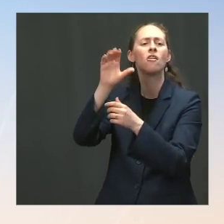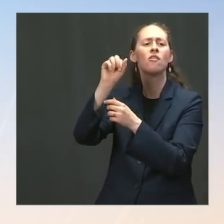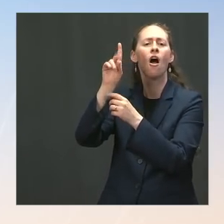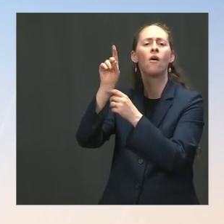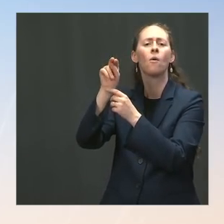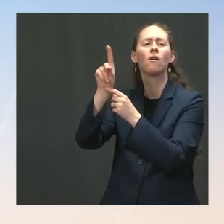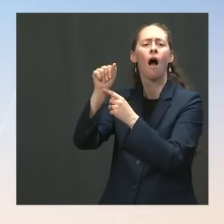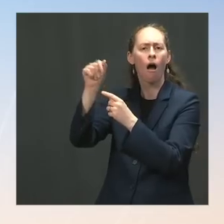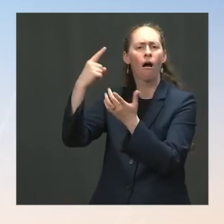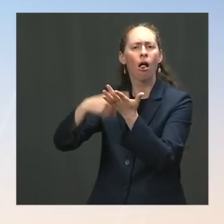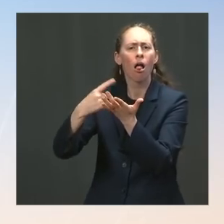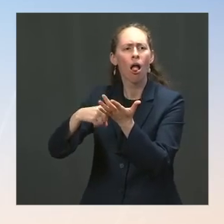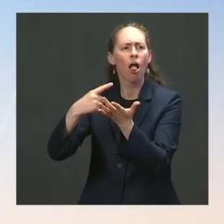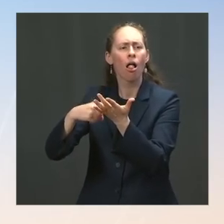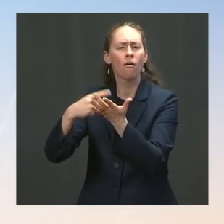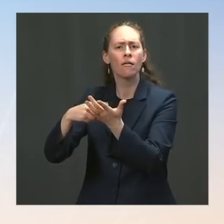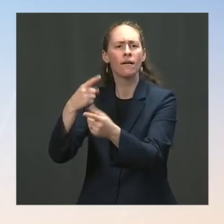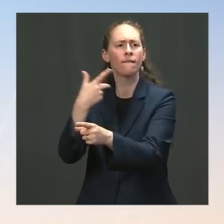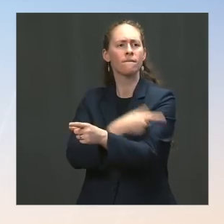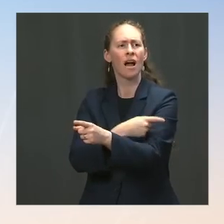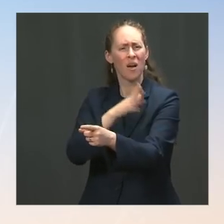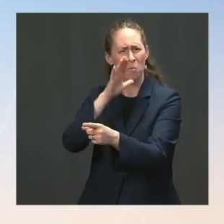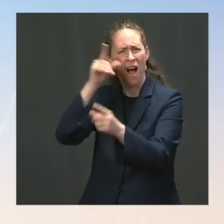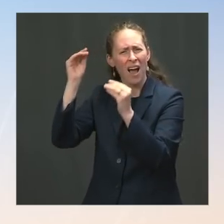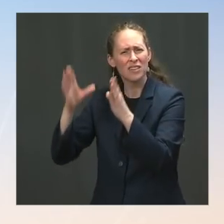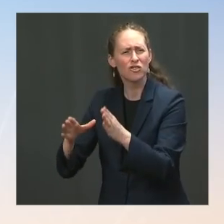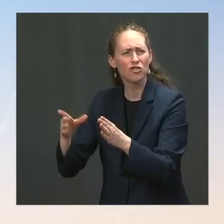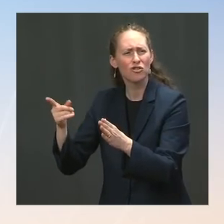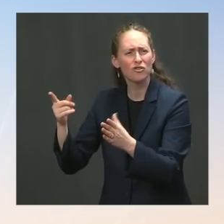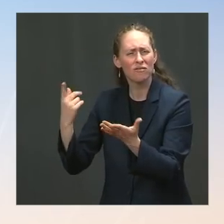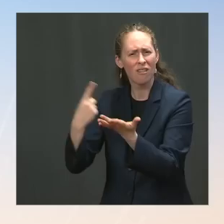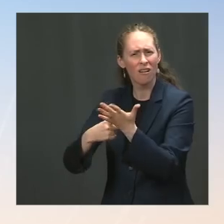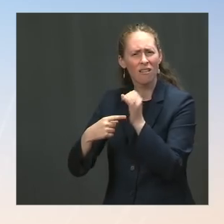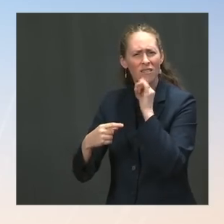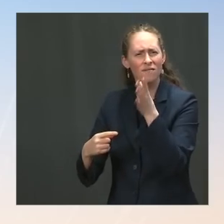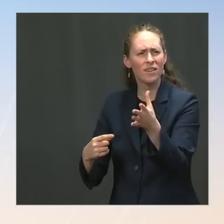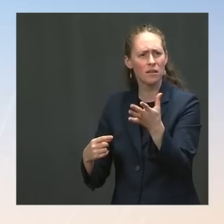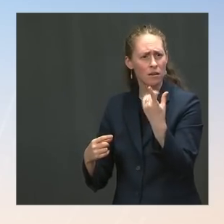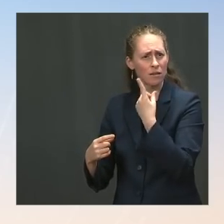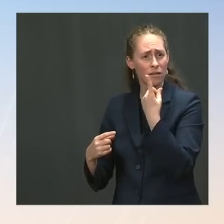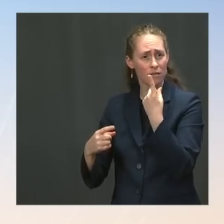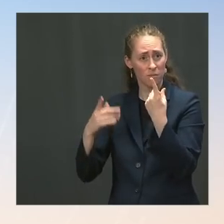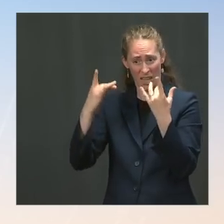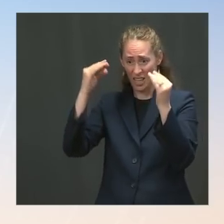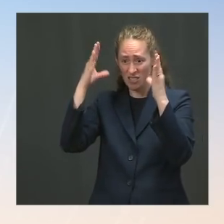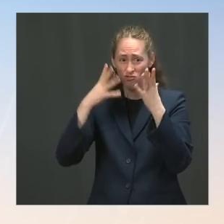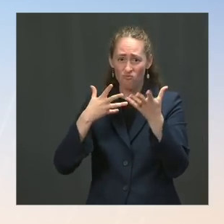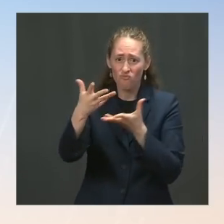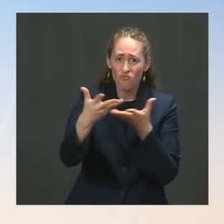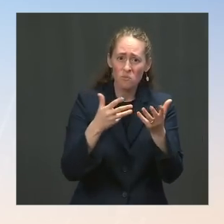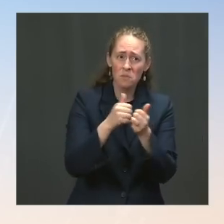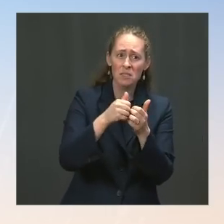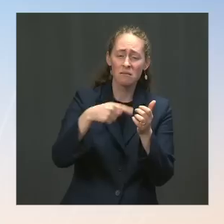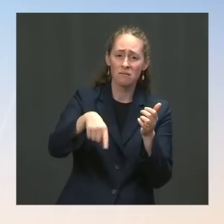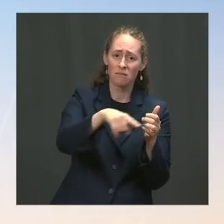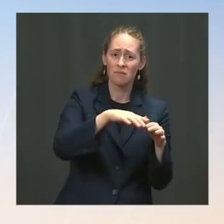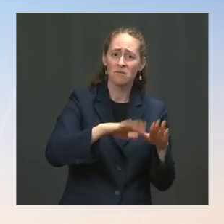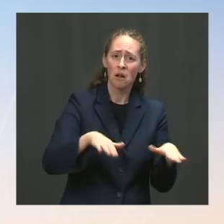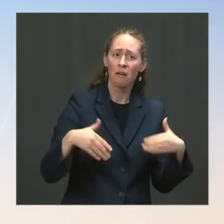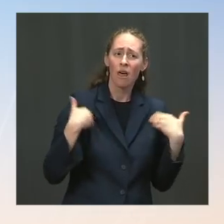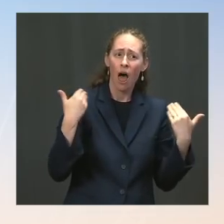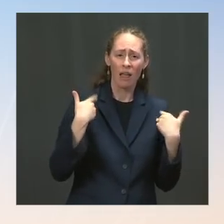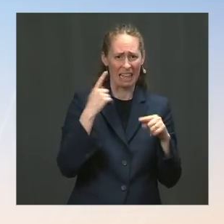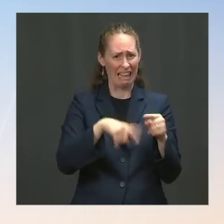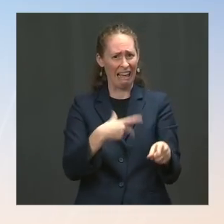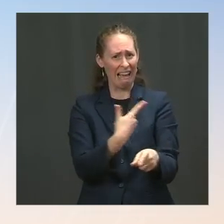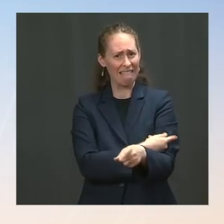teachers? Has the administration thought about this, especially for teachers who teach students who are too young to be vaccinated? Well, we